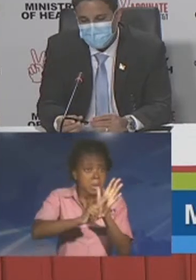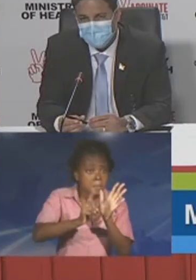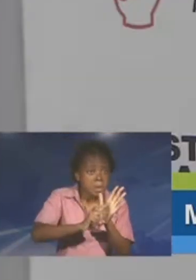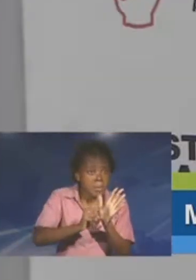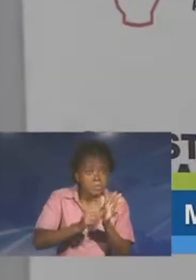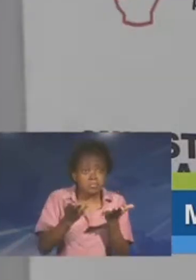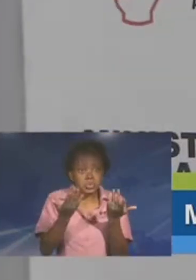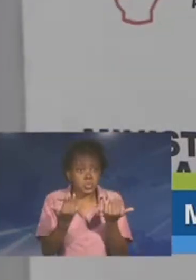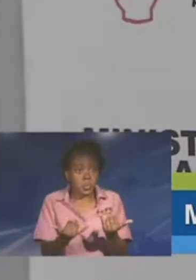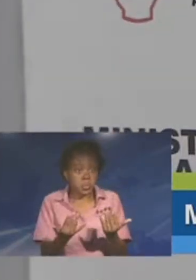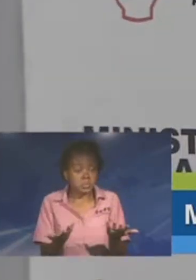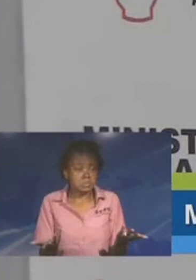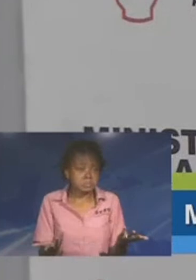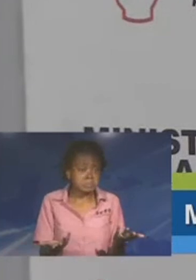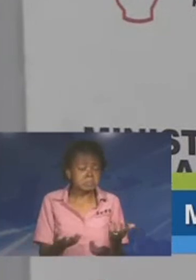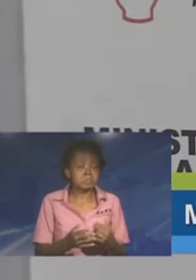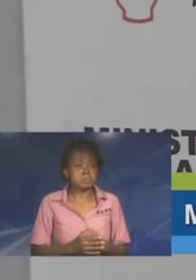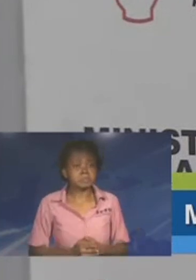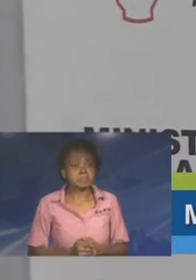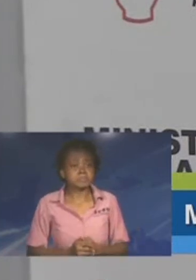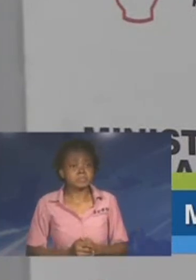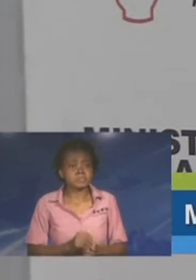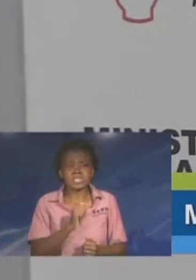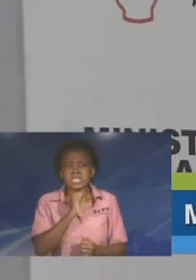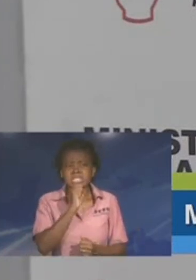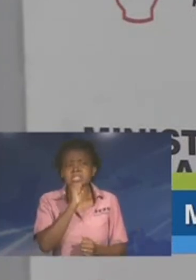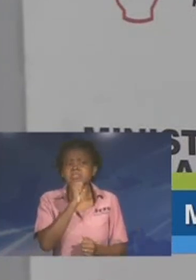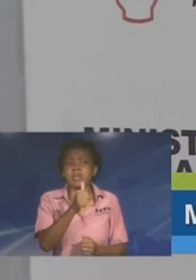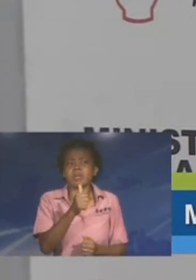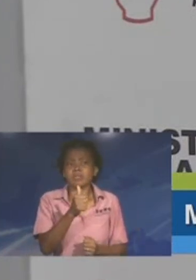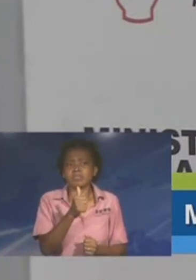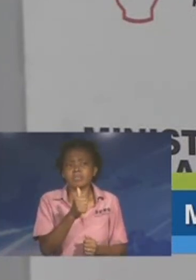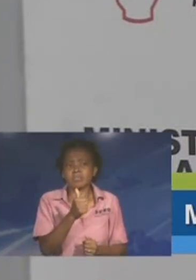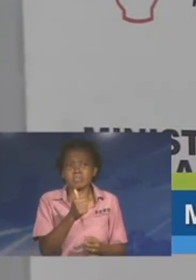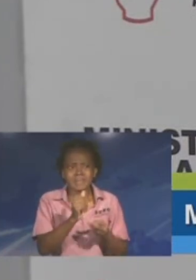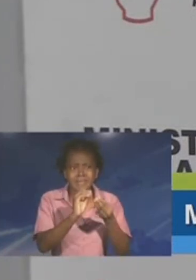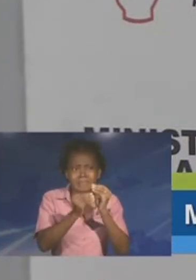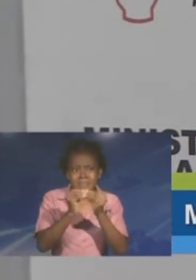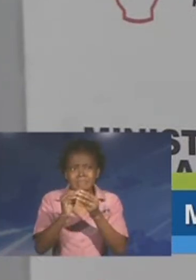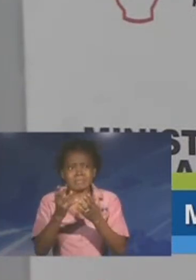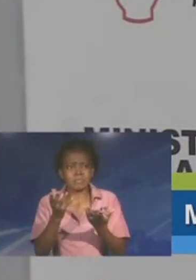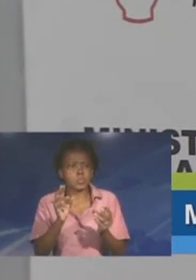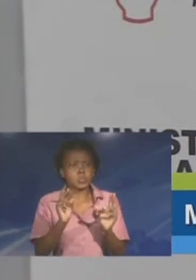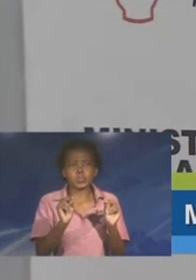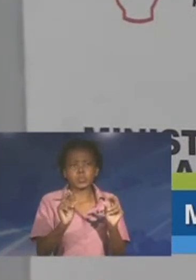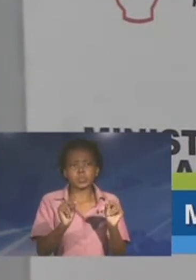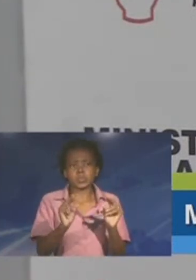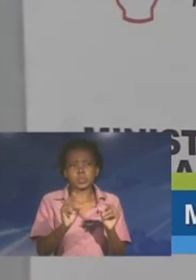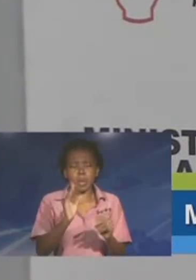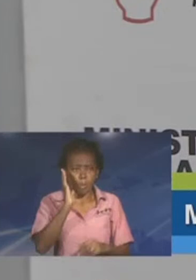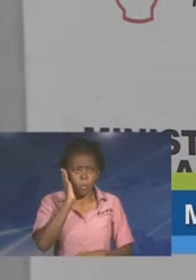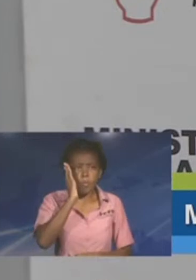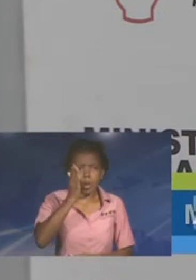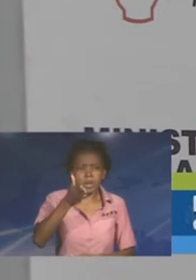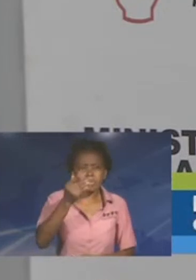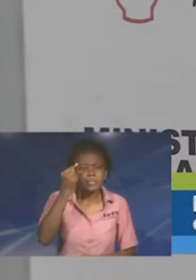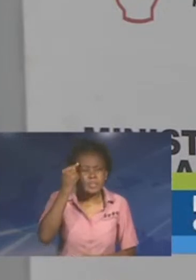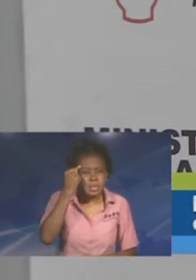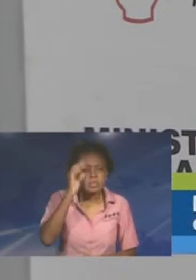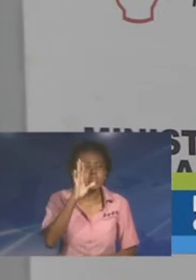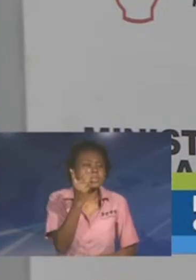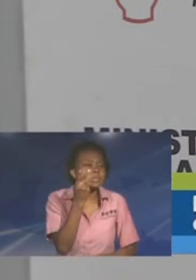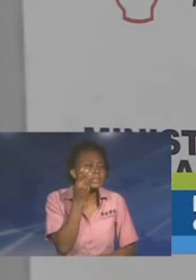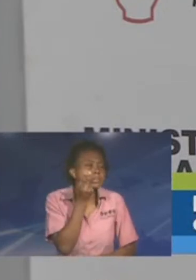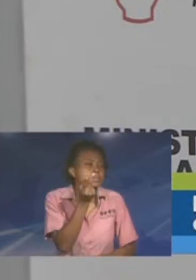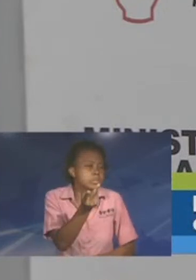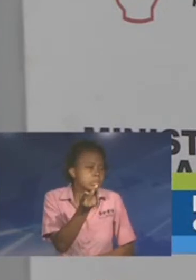Not from an epidemiological perspective. We expect to see an increase in vector-borne diseases in the near future, but we